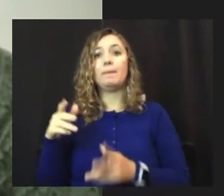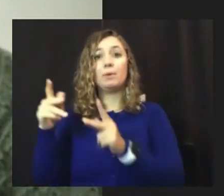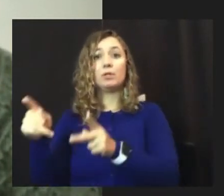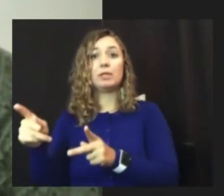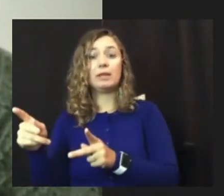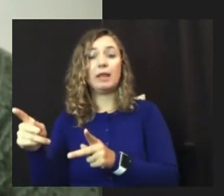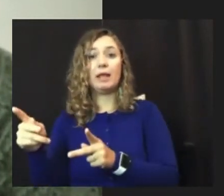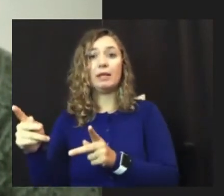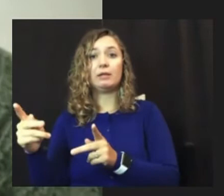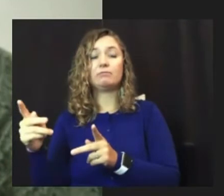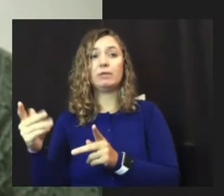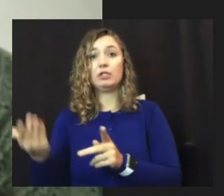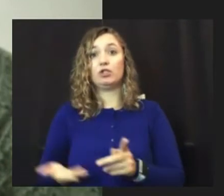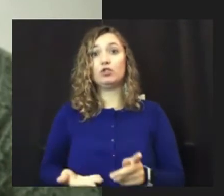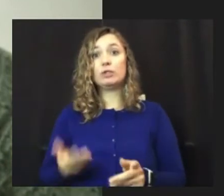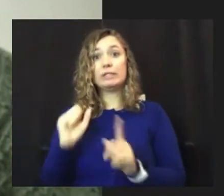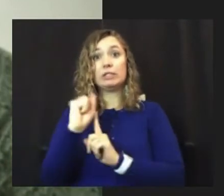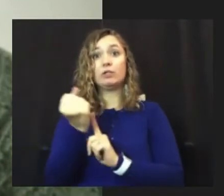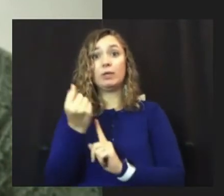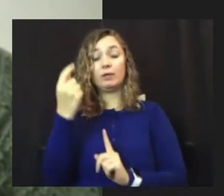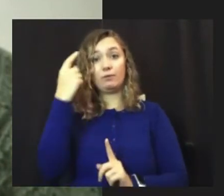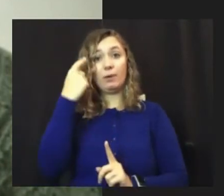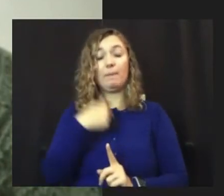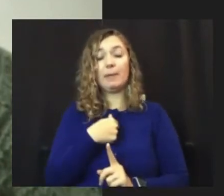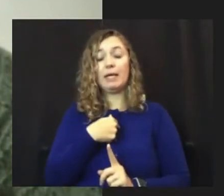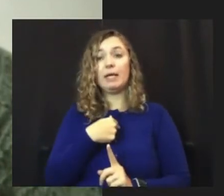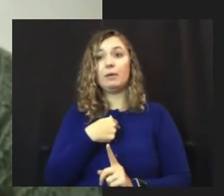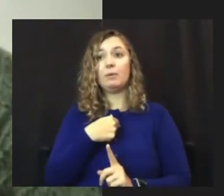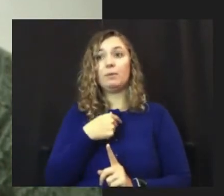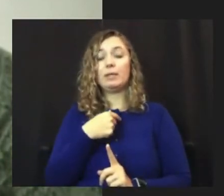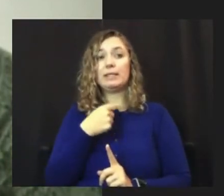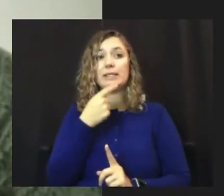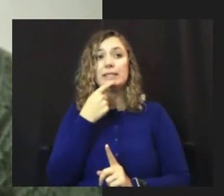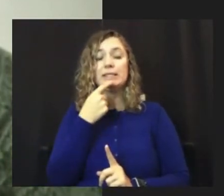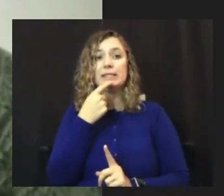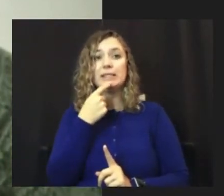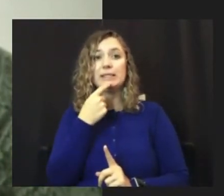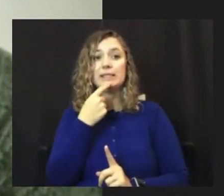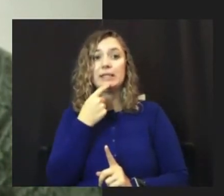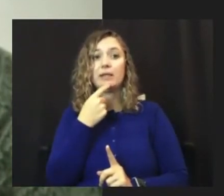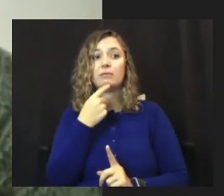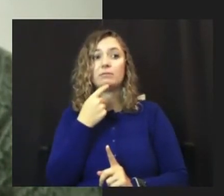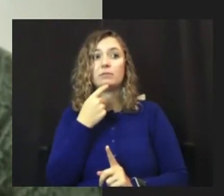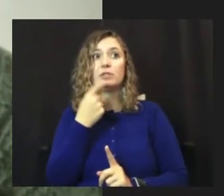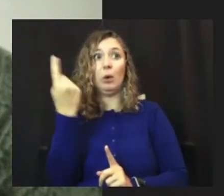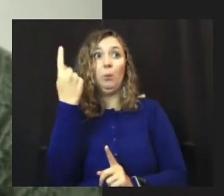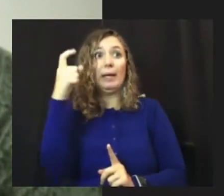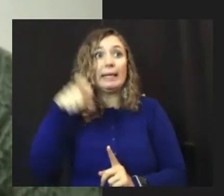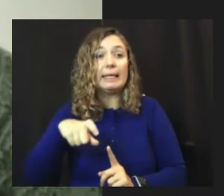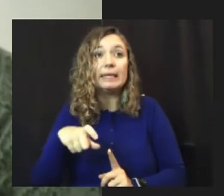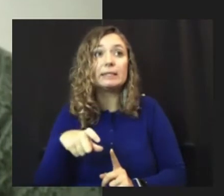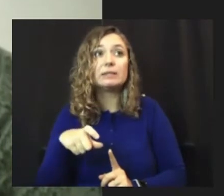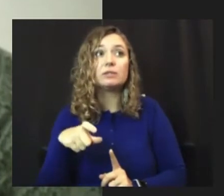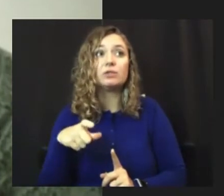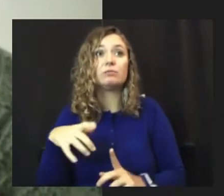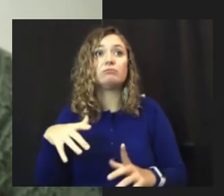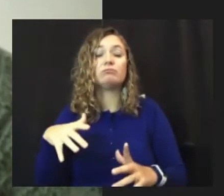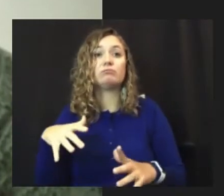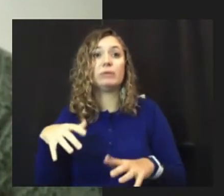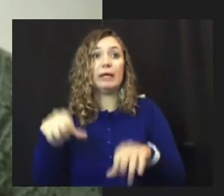and said, someone needs to take this, but they won't let us because it's too political.